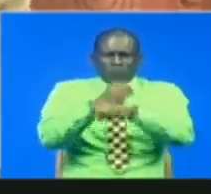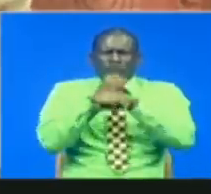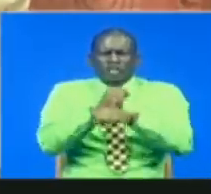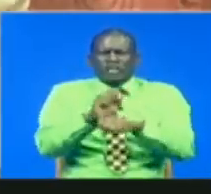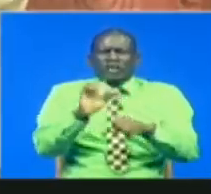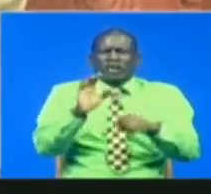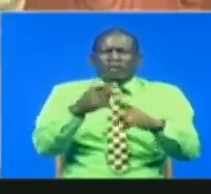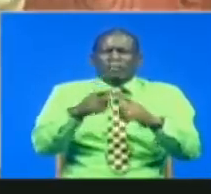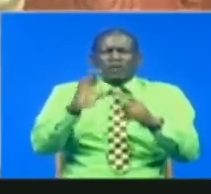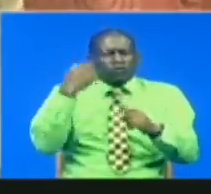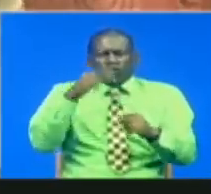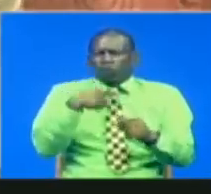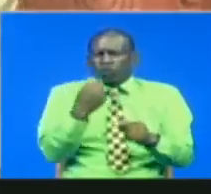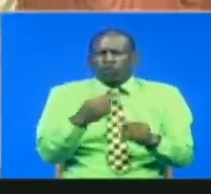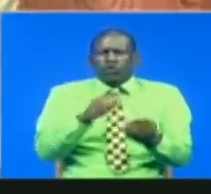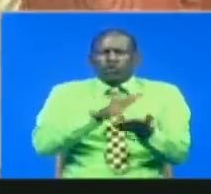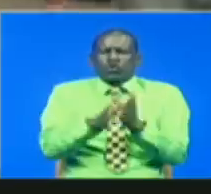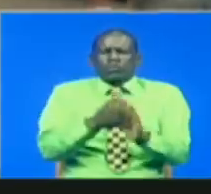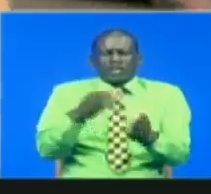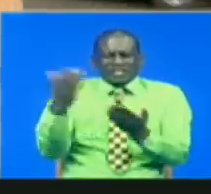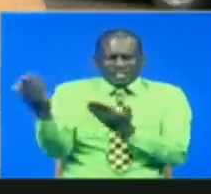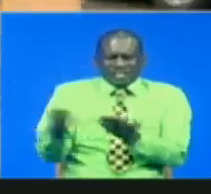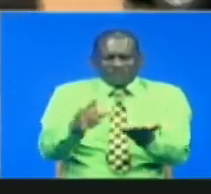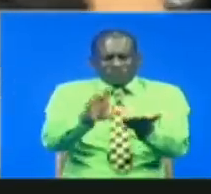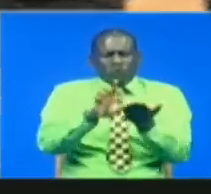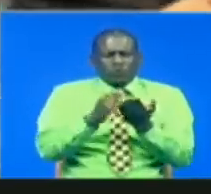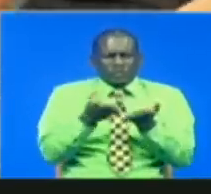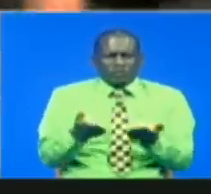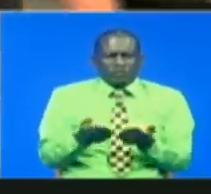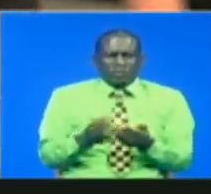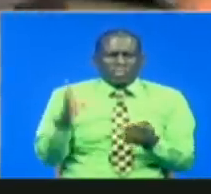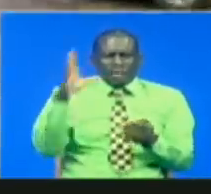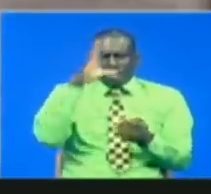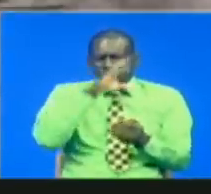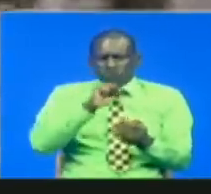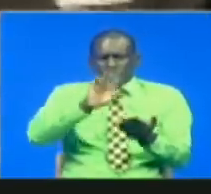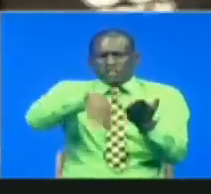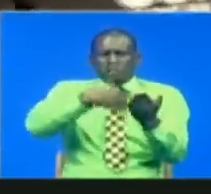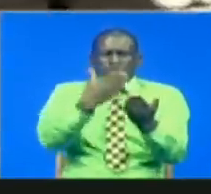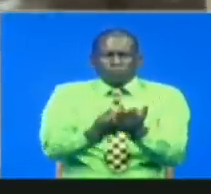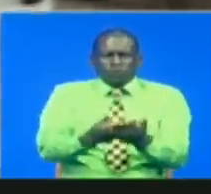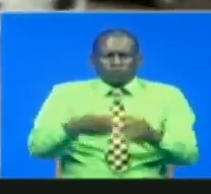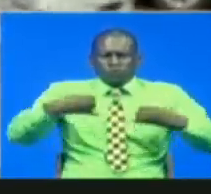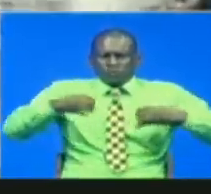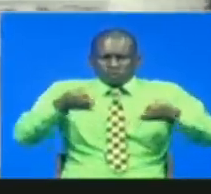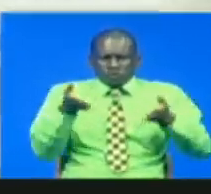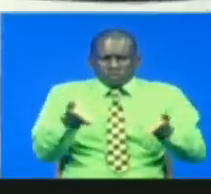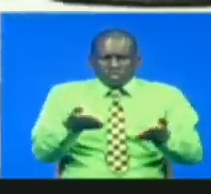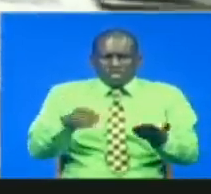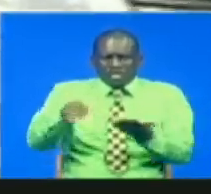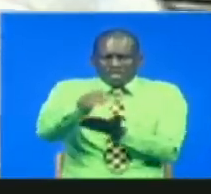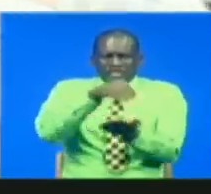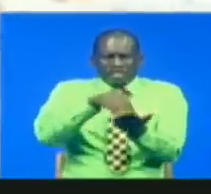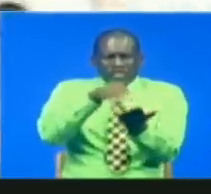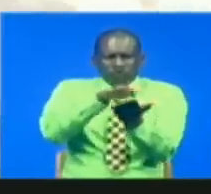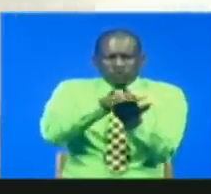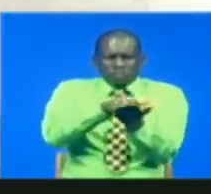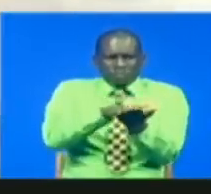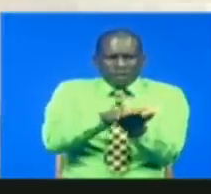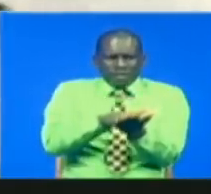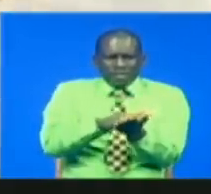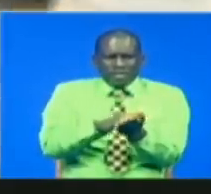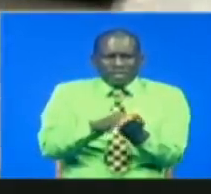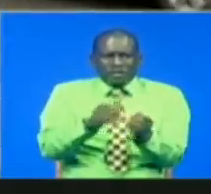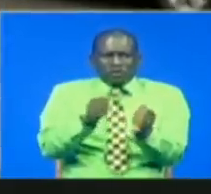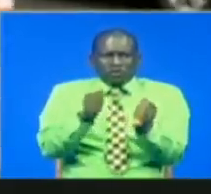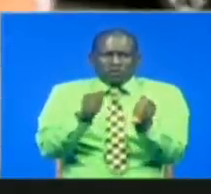Because nobody is getting the credit. Who are we protecting? Assuming the current proposal was in force today with the central bank benchmark rate at